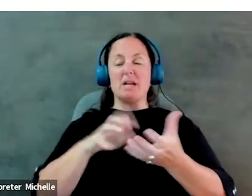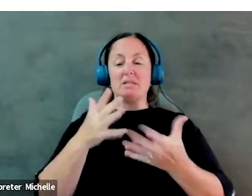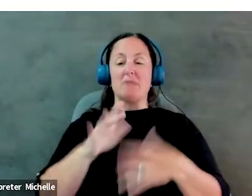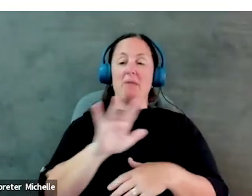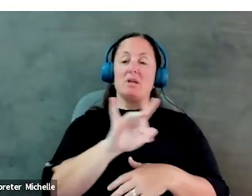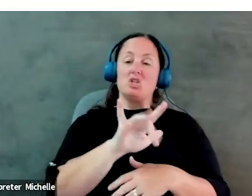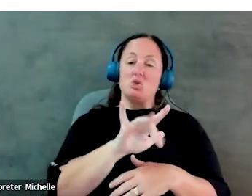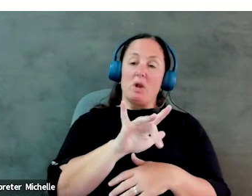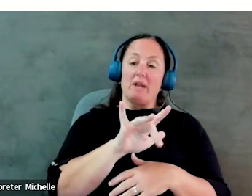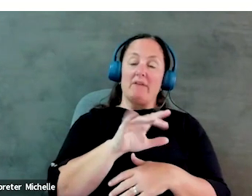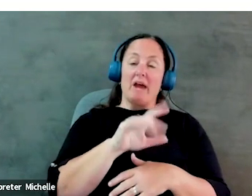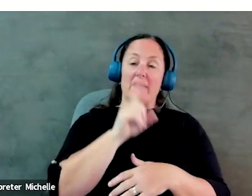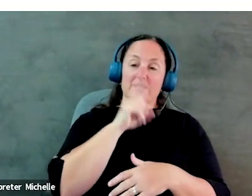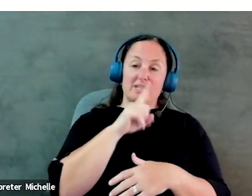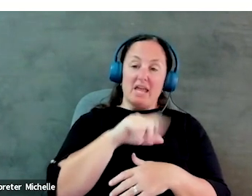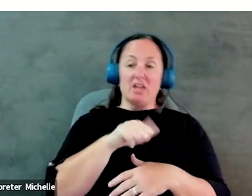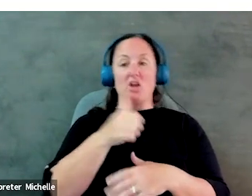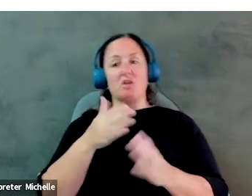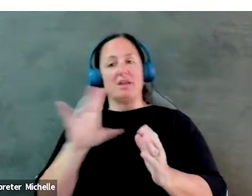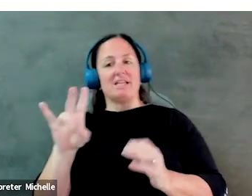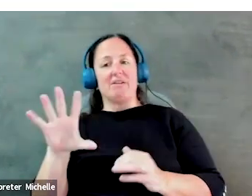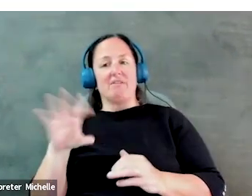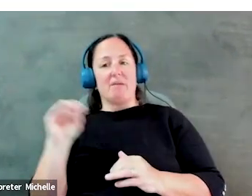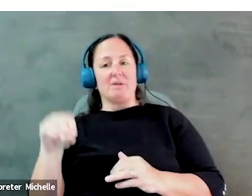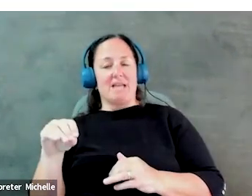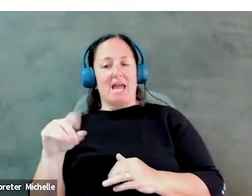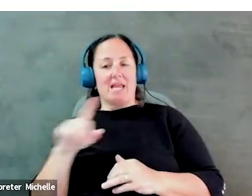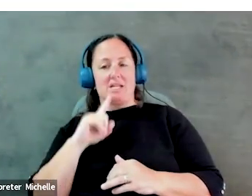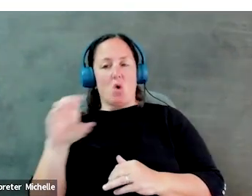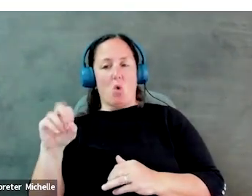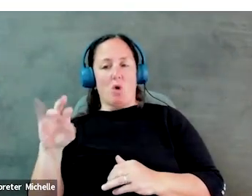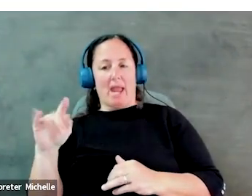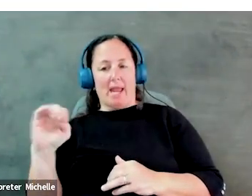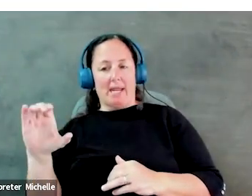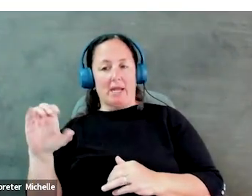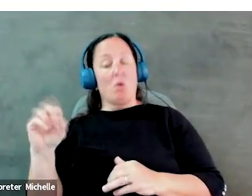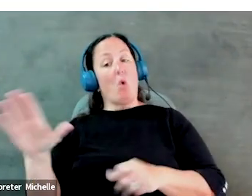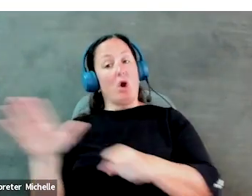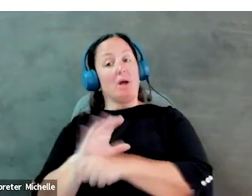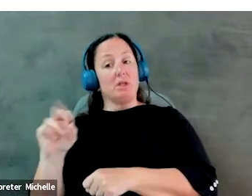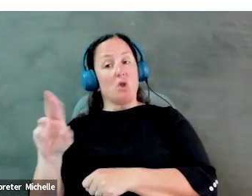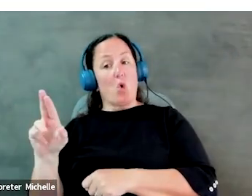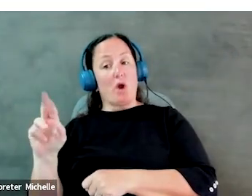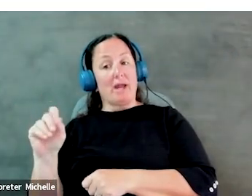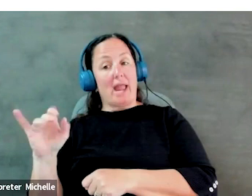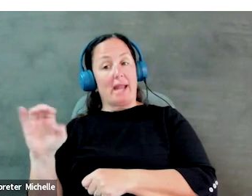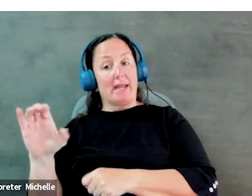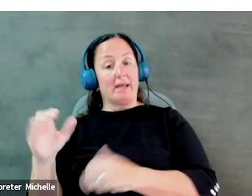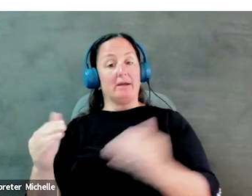25 fertilized synthetic and the rest organic, or completely organic. And